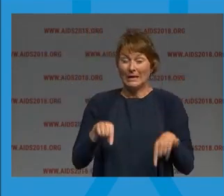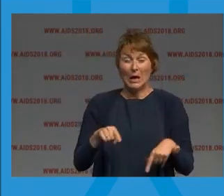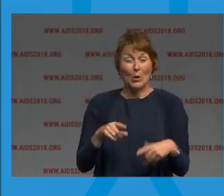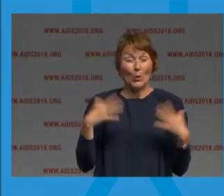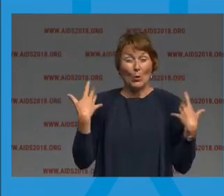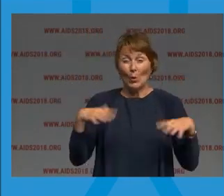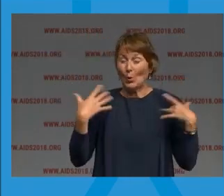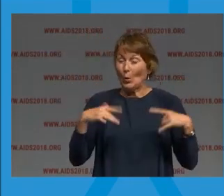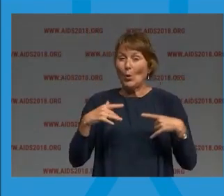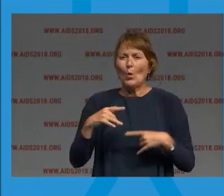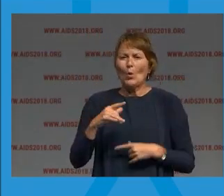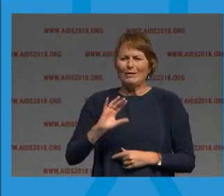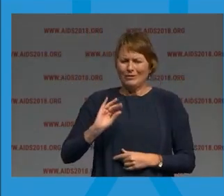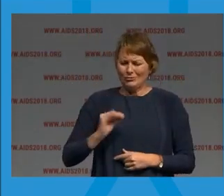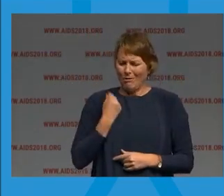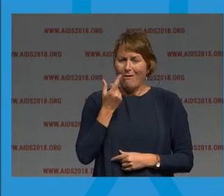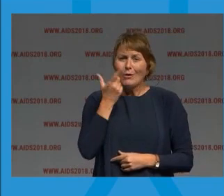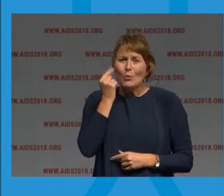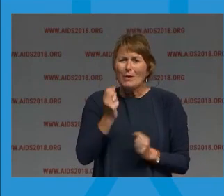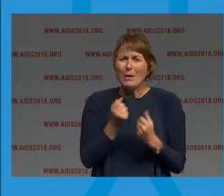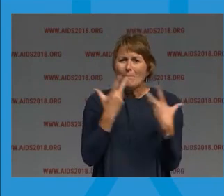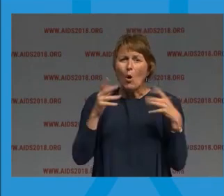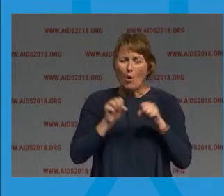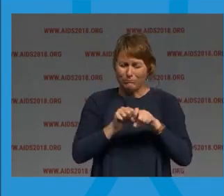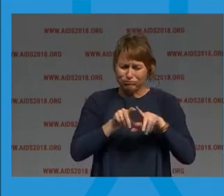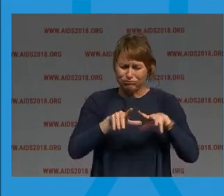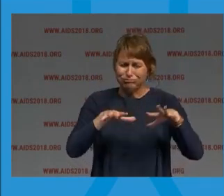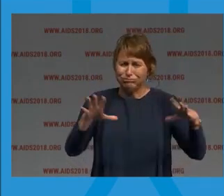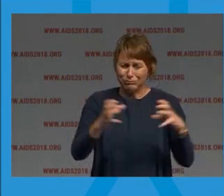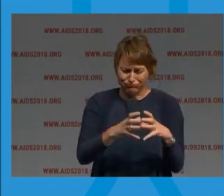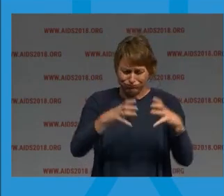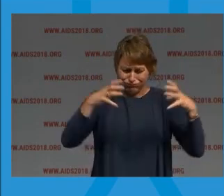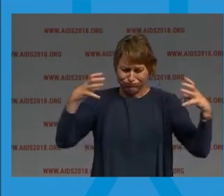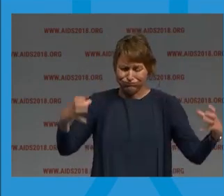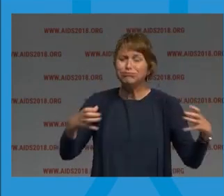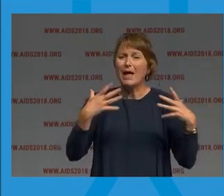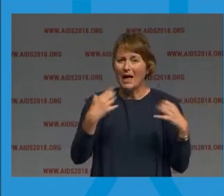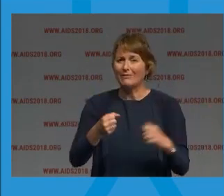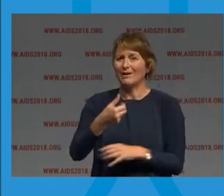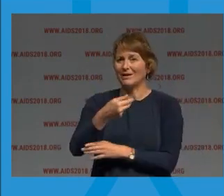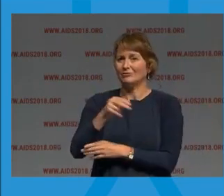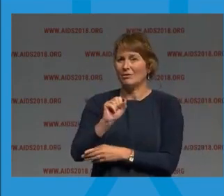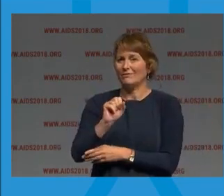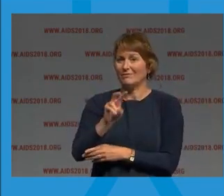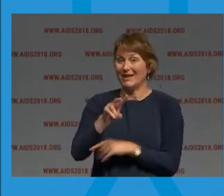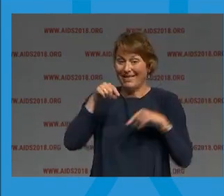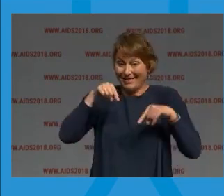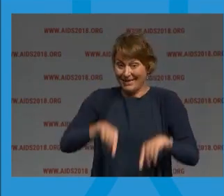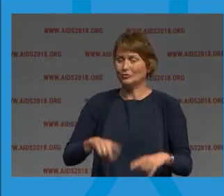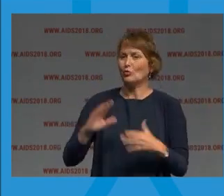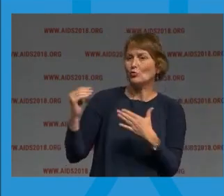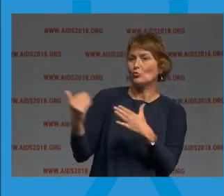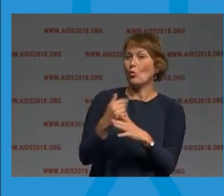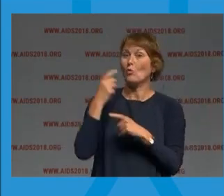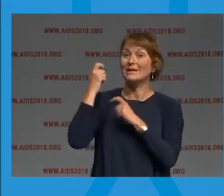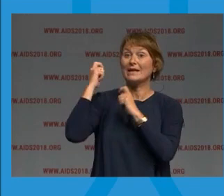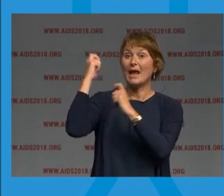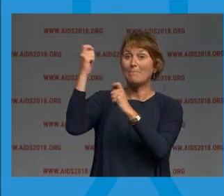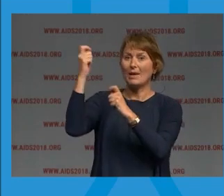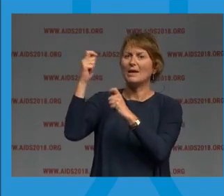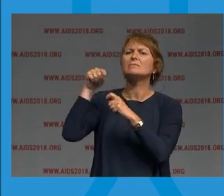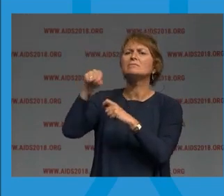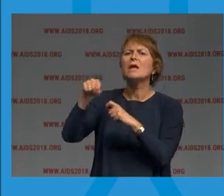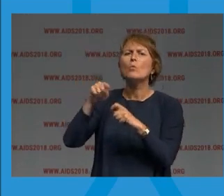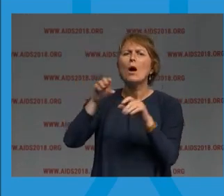young women, this campaign is bravely tackling the root cause of this problem, the lack of awareness